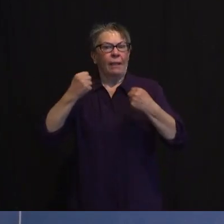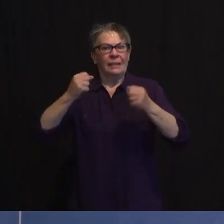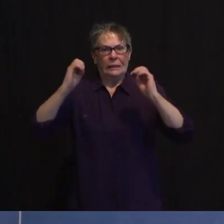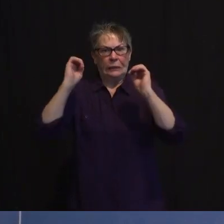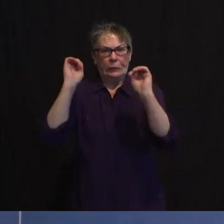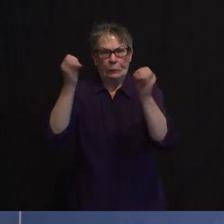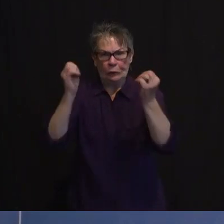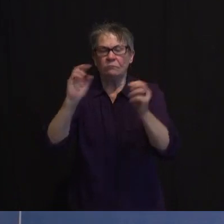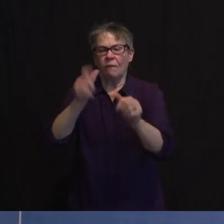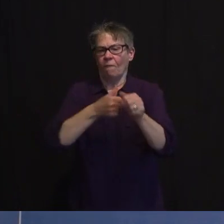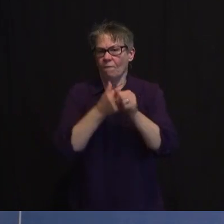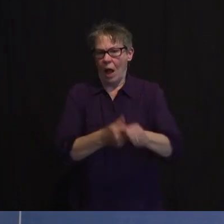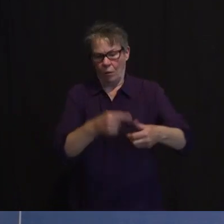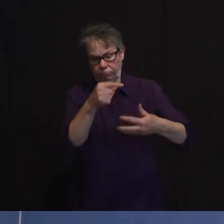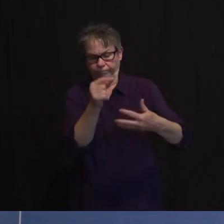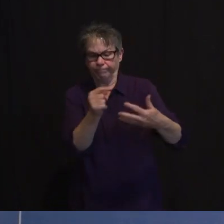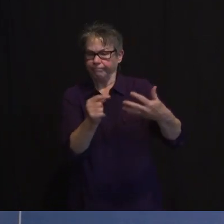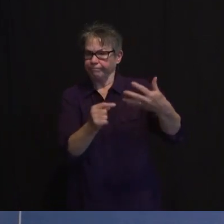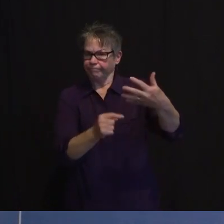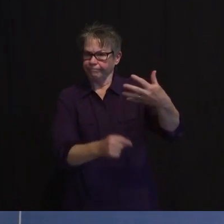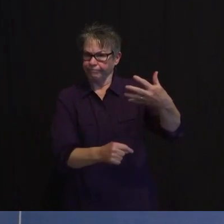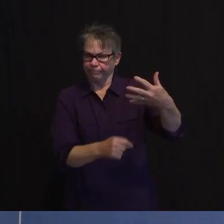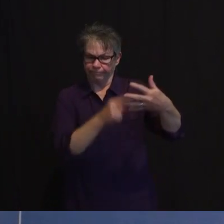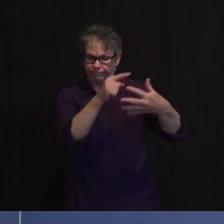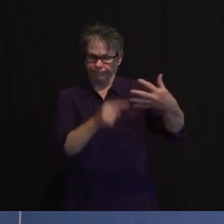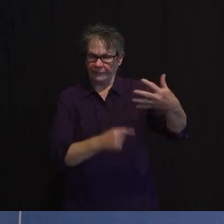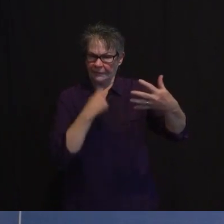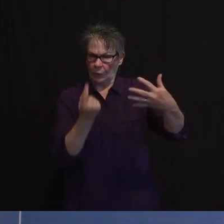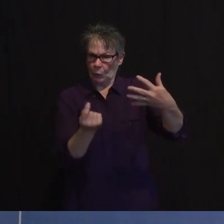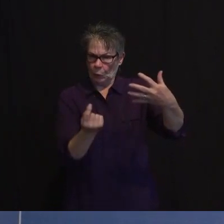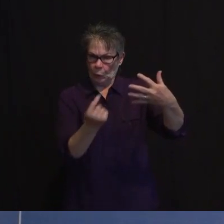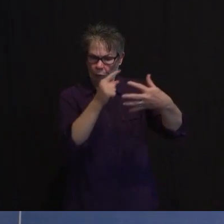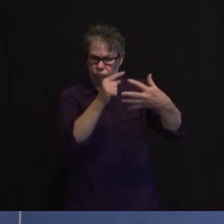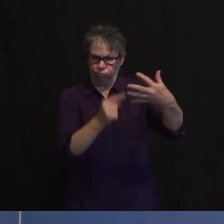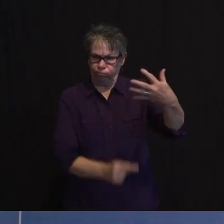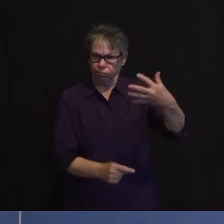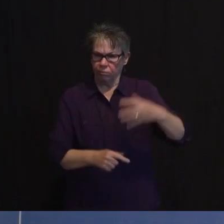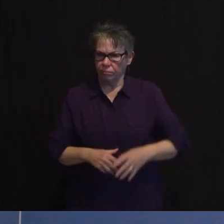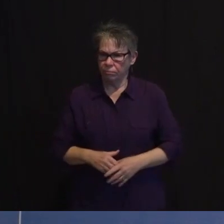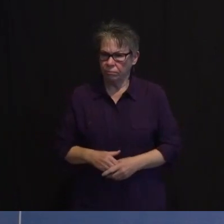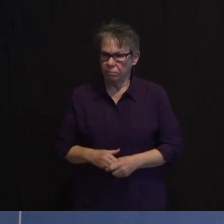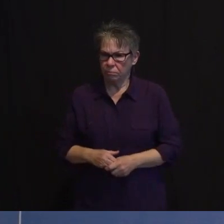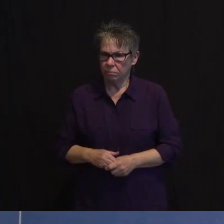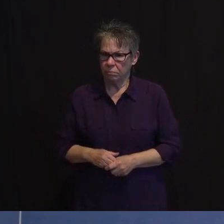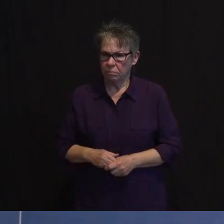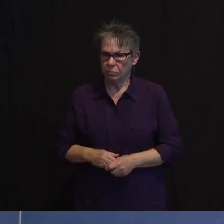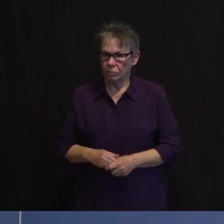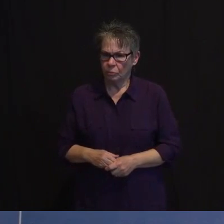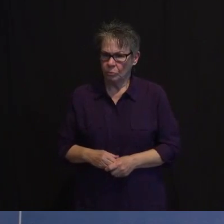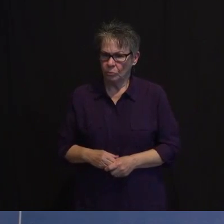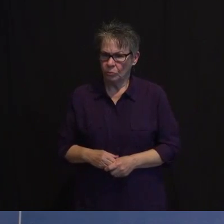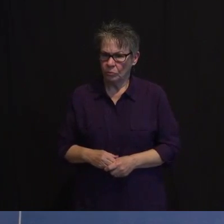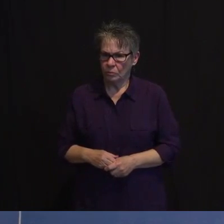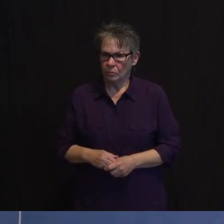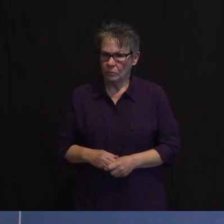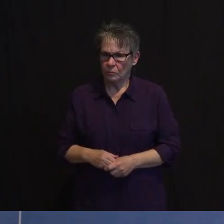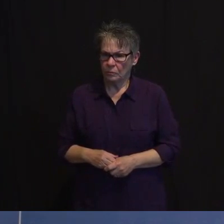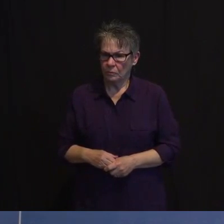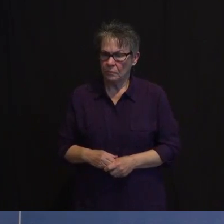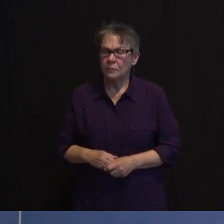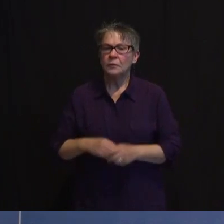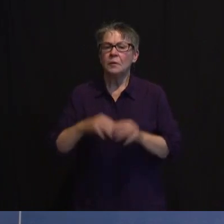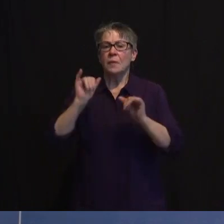consistent decision-making. It includes criteria for initial allocation of critical care